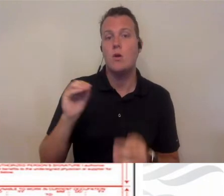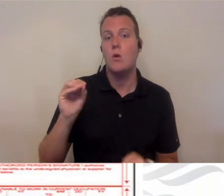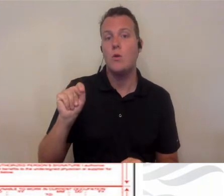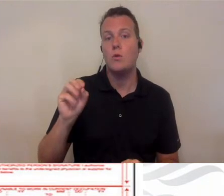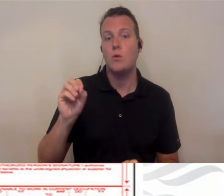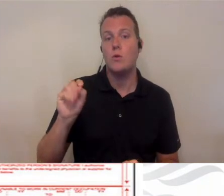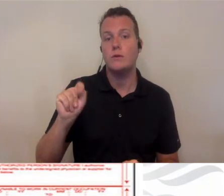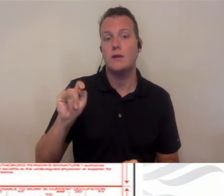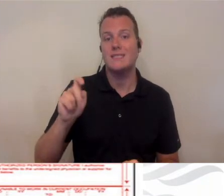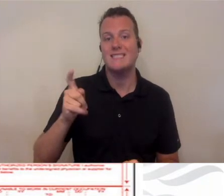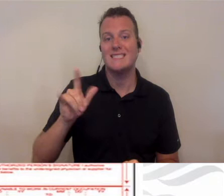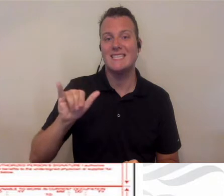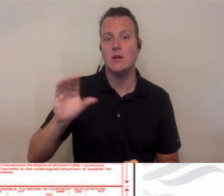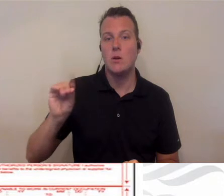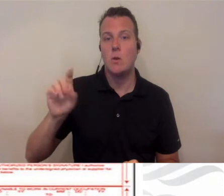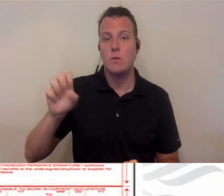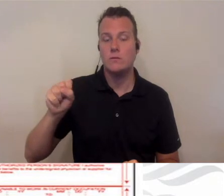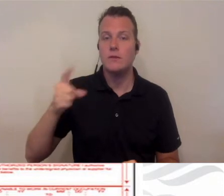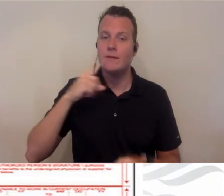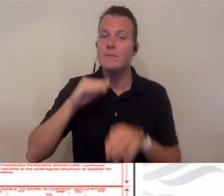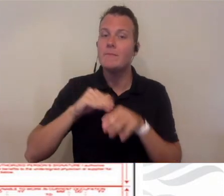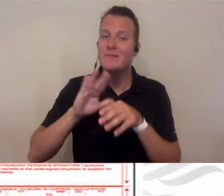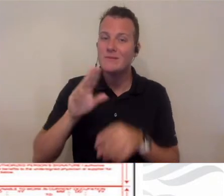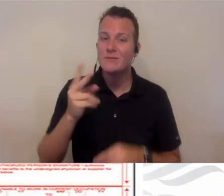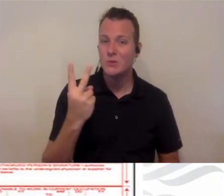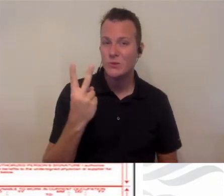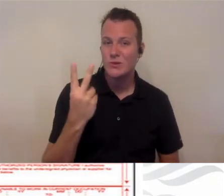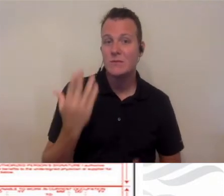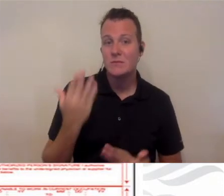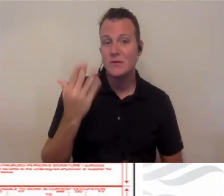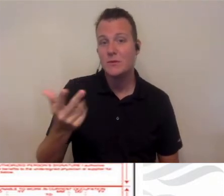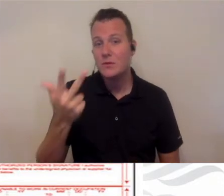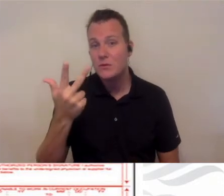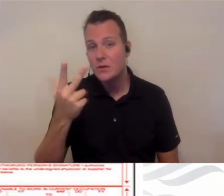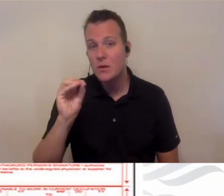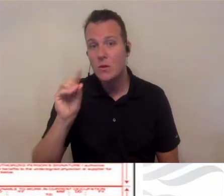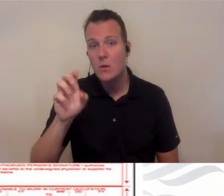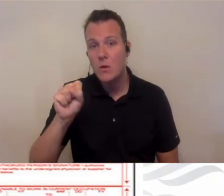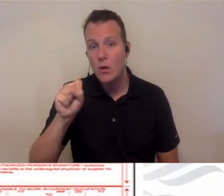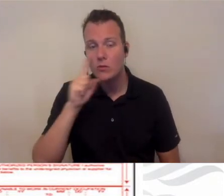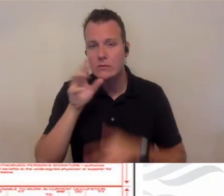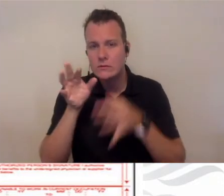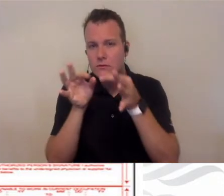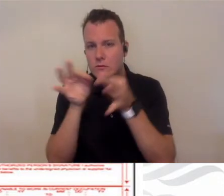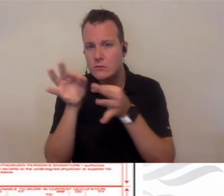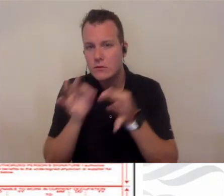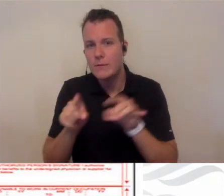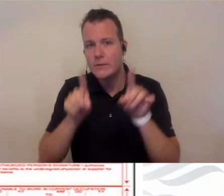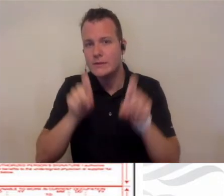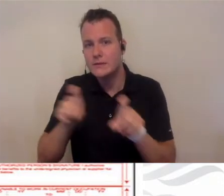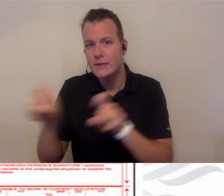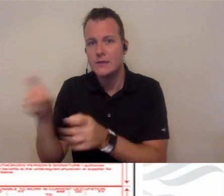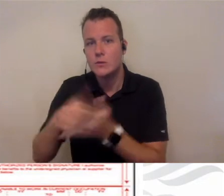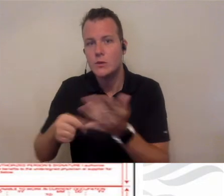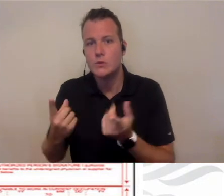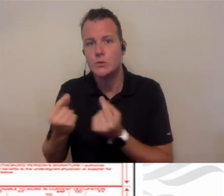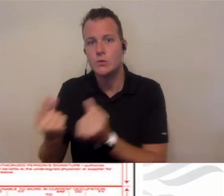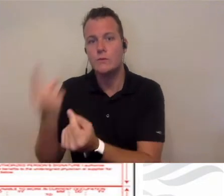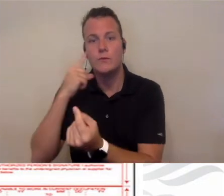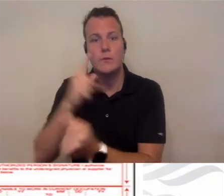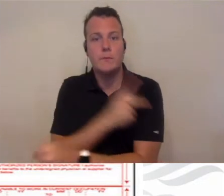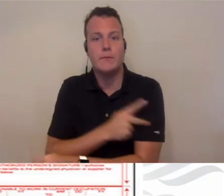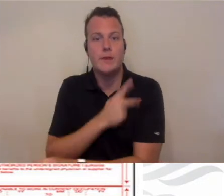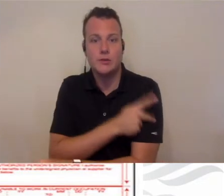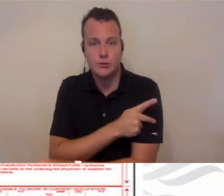codes, you'll probably have a minimum of 2, maybe even 3 codes to describe the testing you did for a patient that